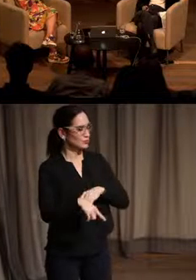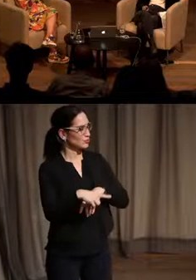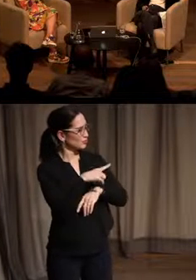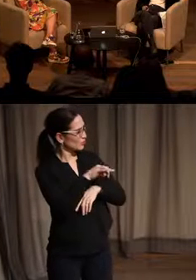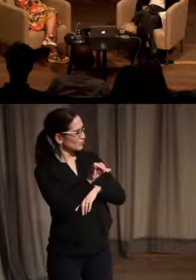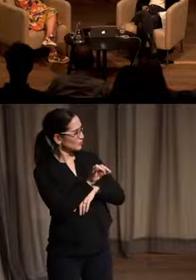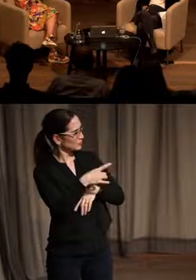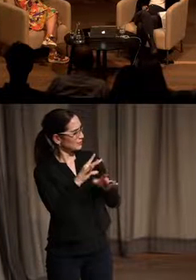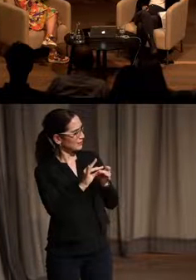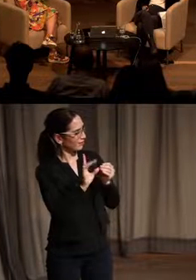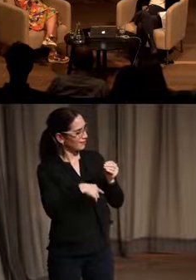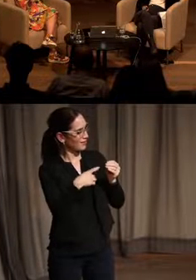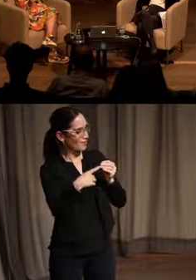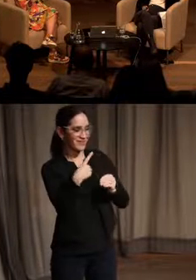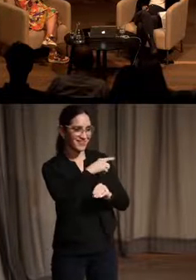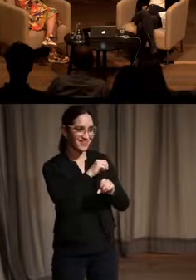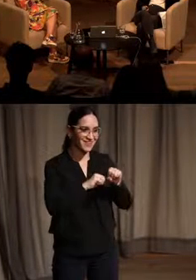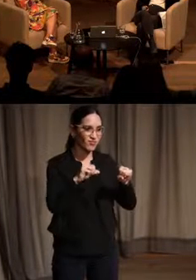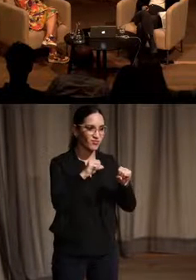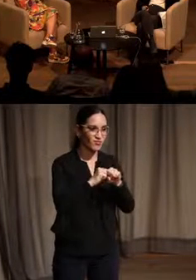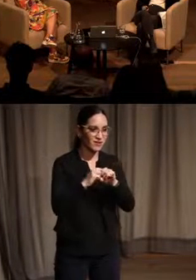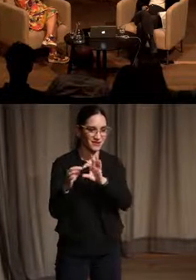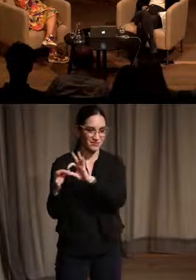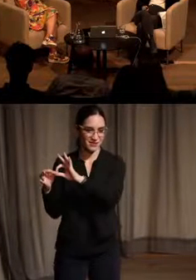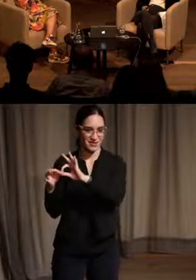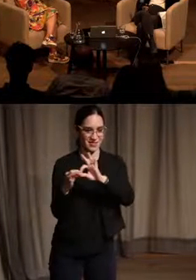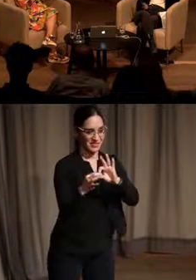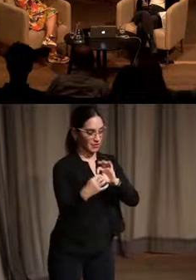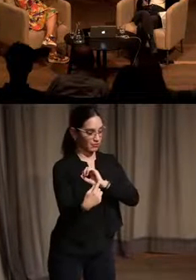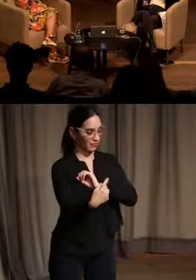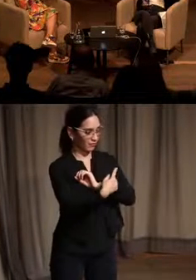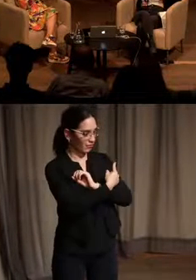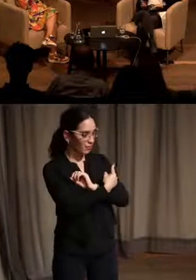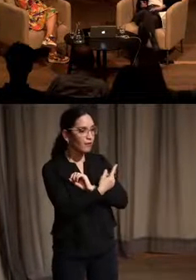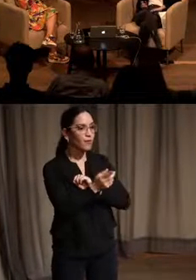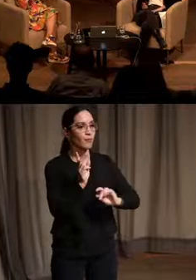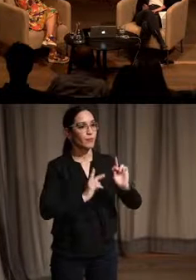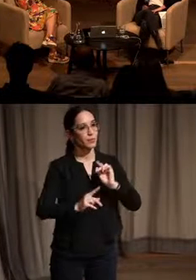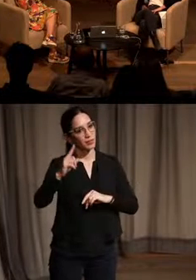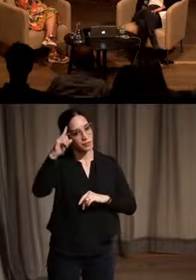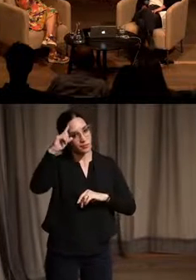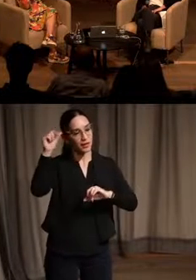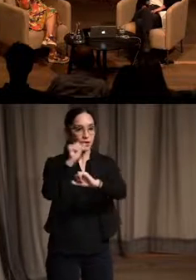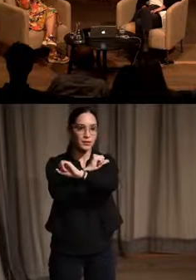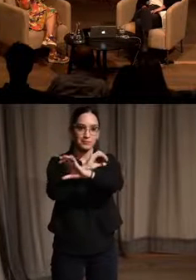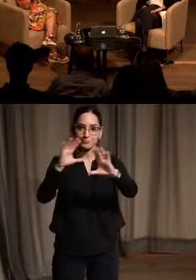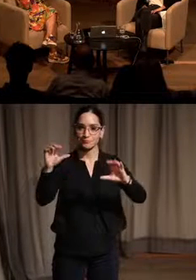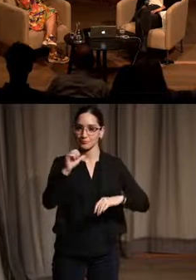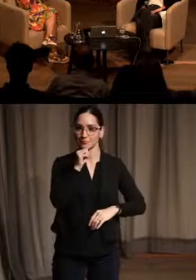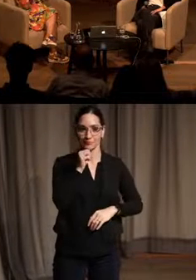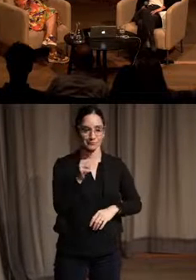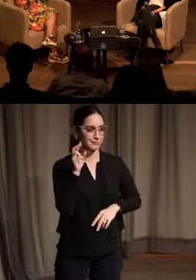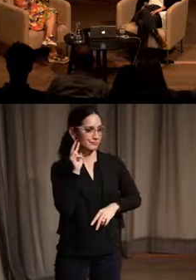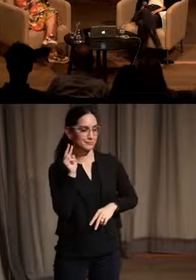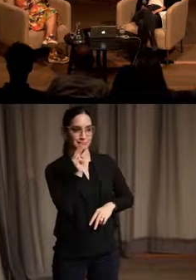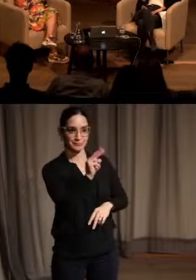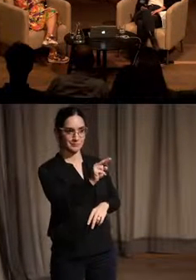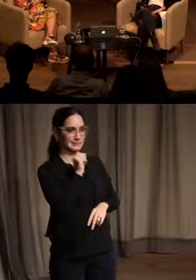about this work and how it's related to this conversation? Because I think when people look at this, they're not going to see the connection right away,